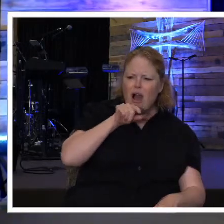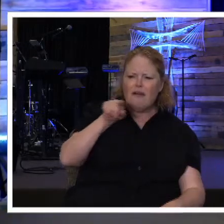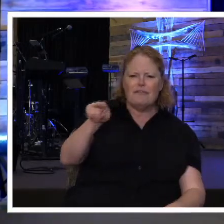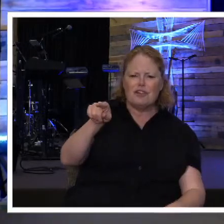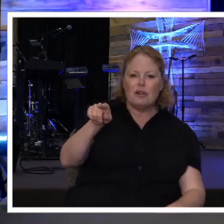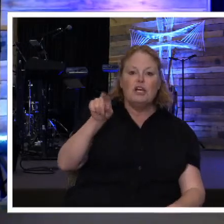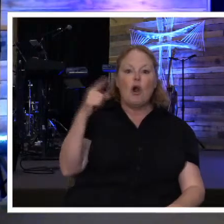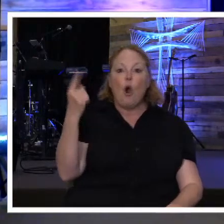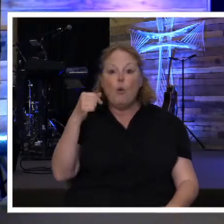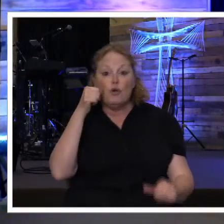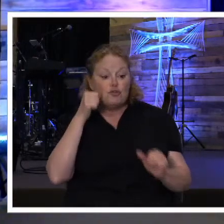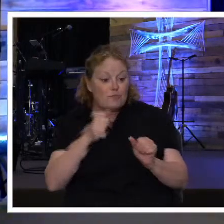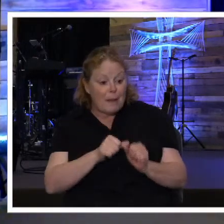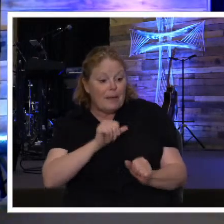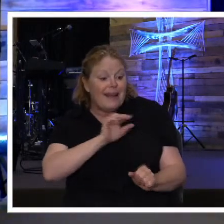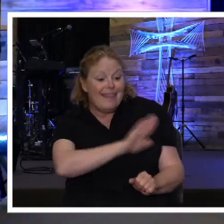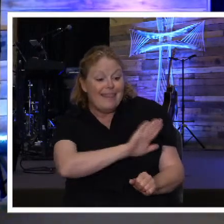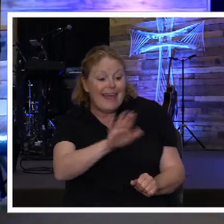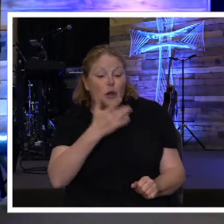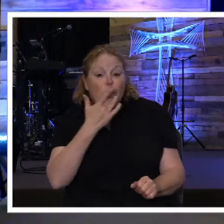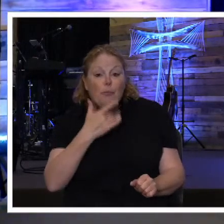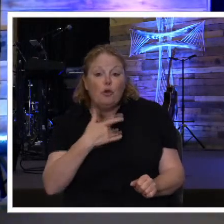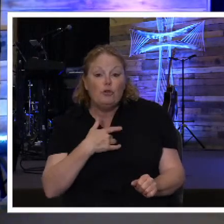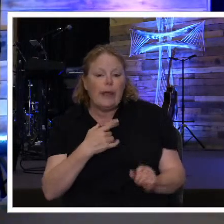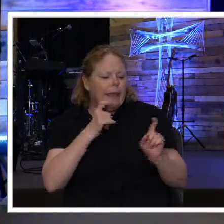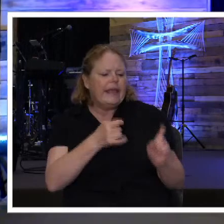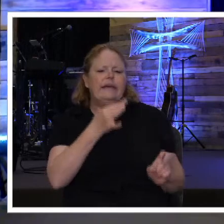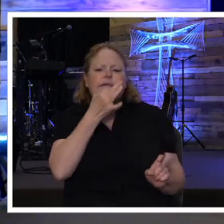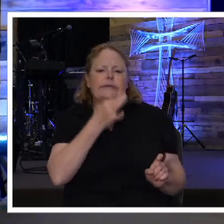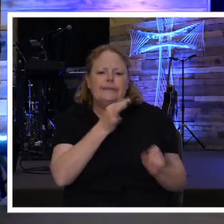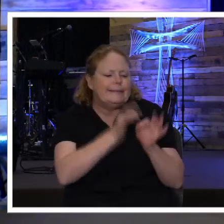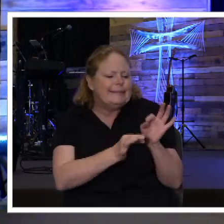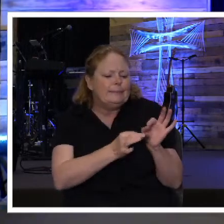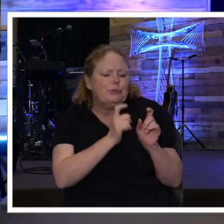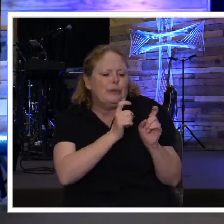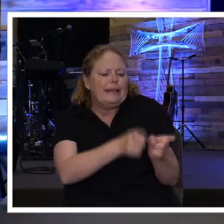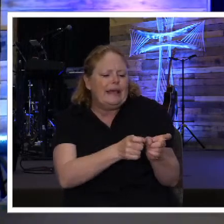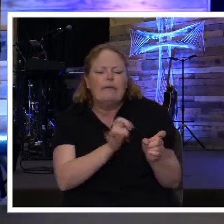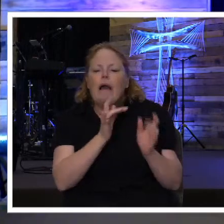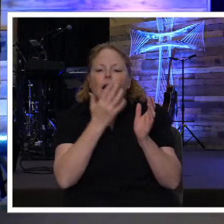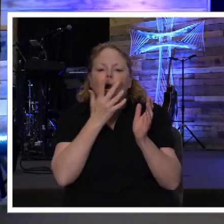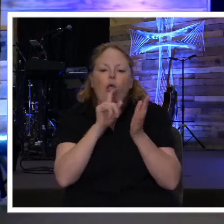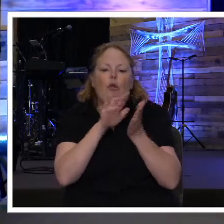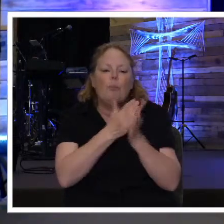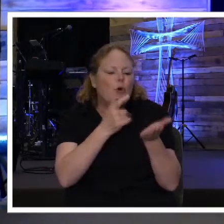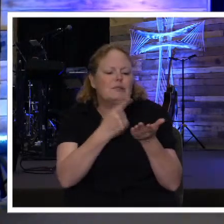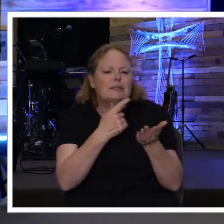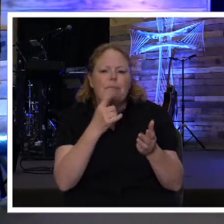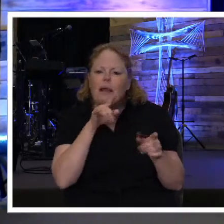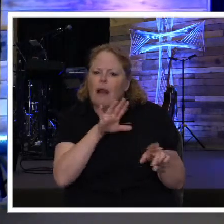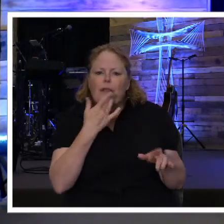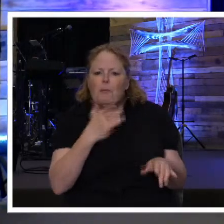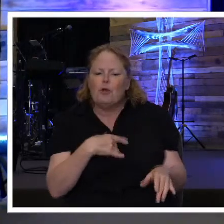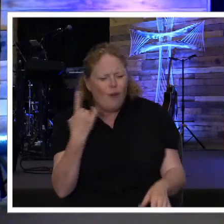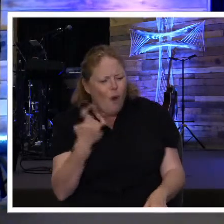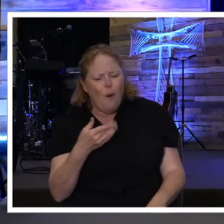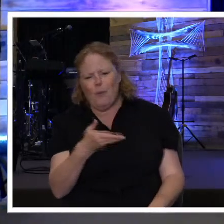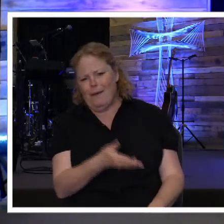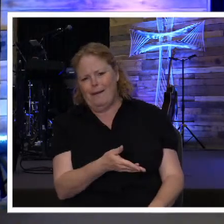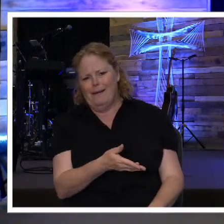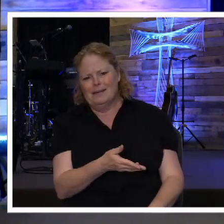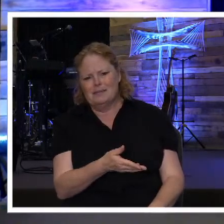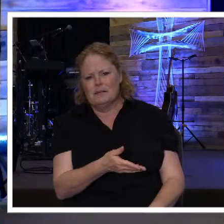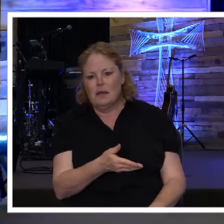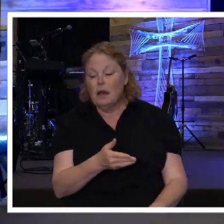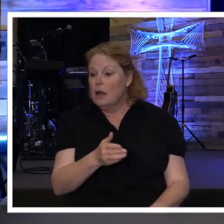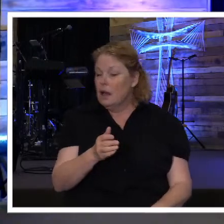remember a birthday with a coloring book or something, and the kids would always know her by that. In every situation of life that